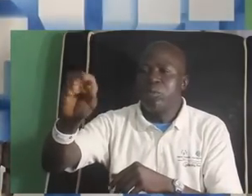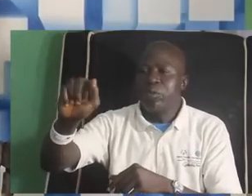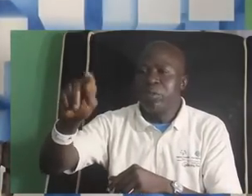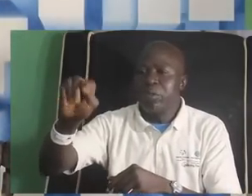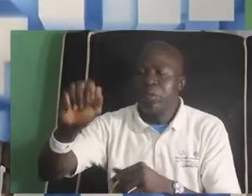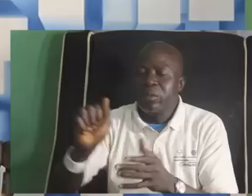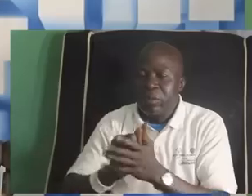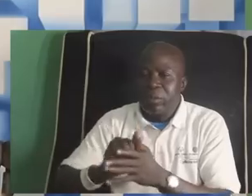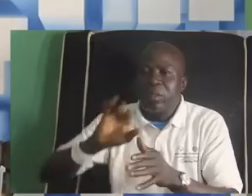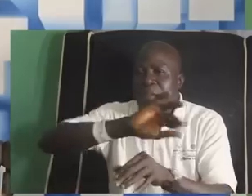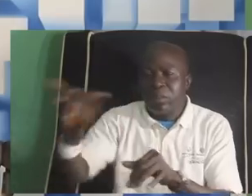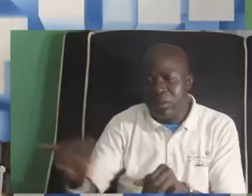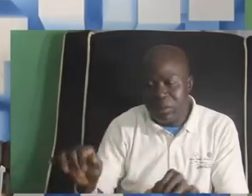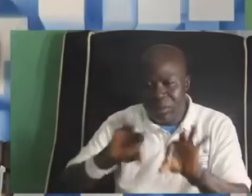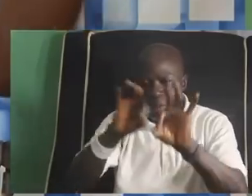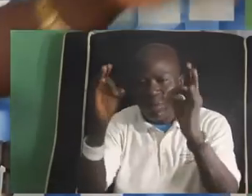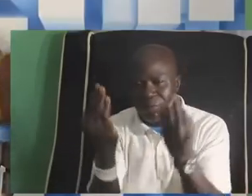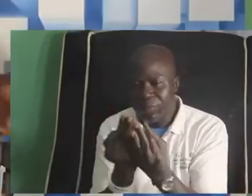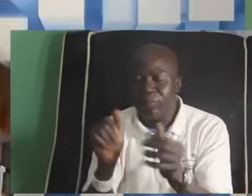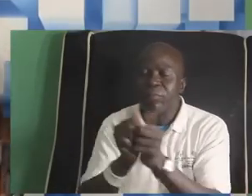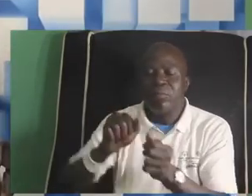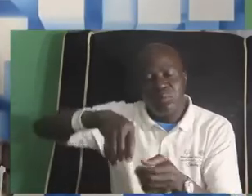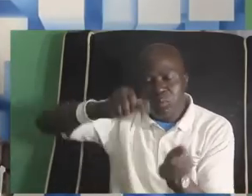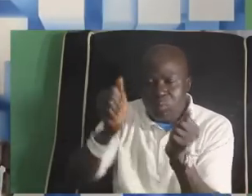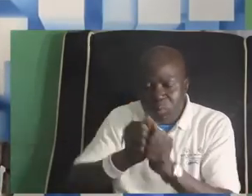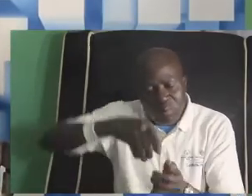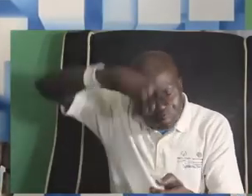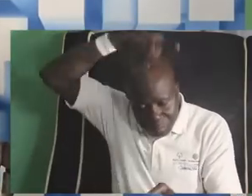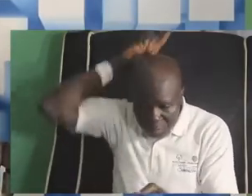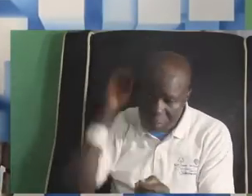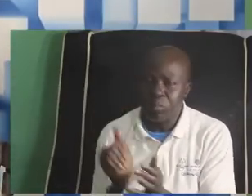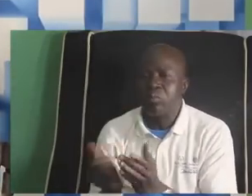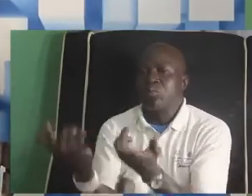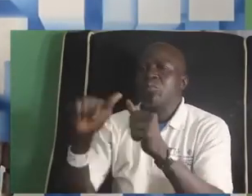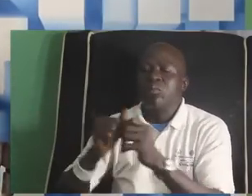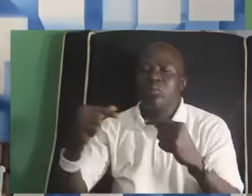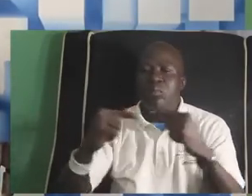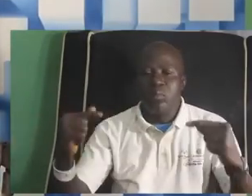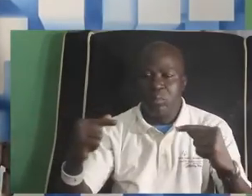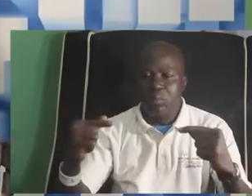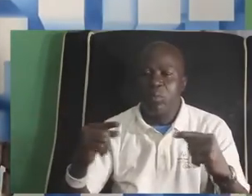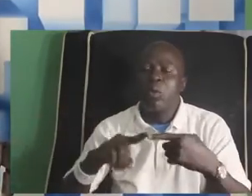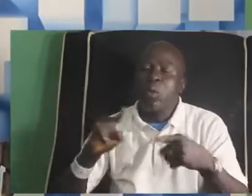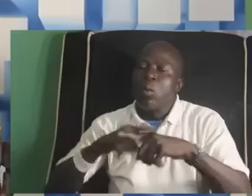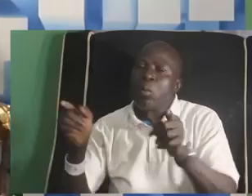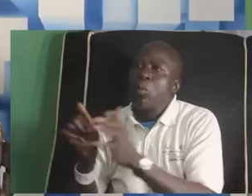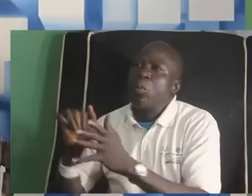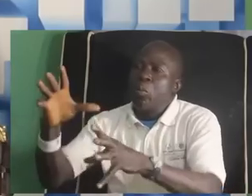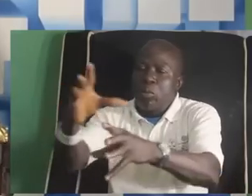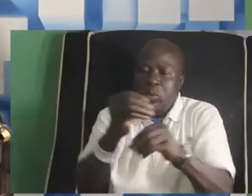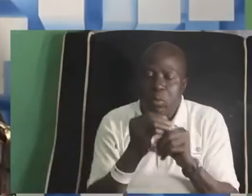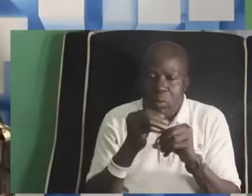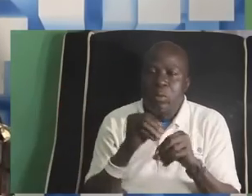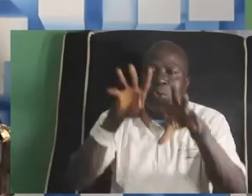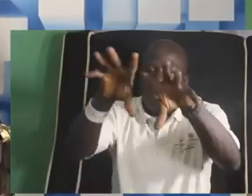re ati idile Davidi ota ni won. His family and David's family are enemies. But ori eto egba lowo Davidi.